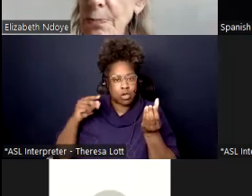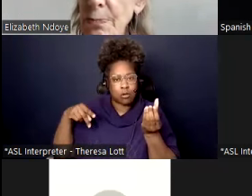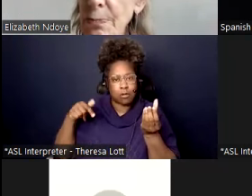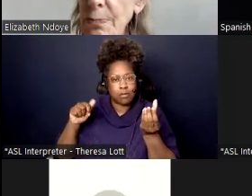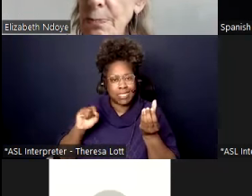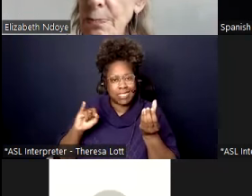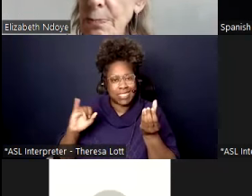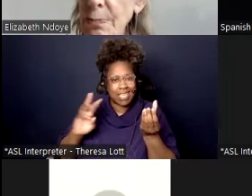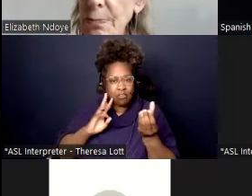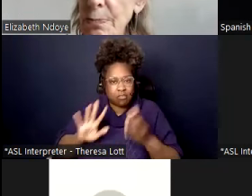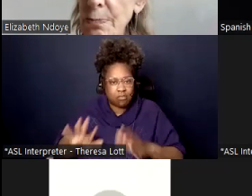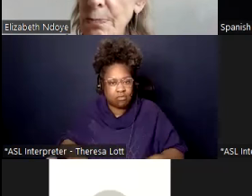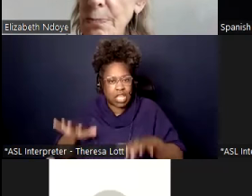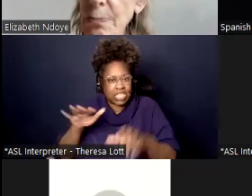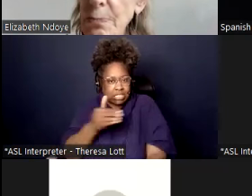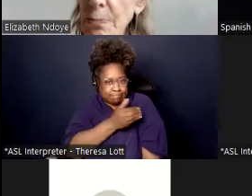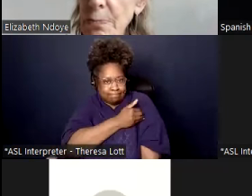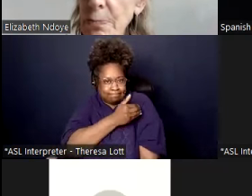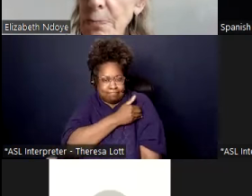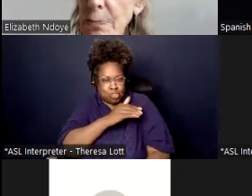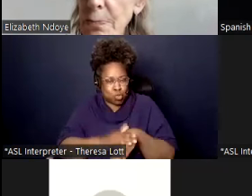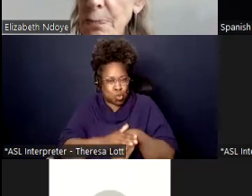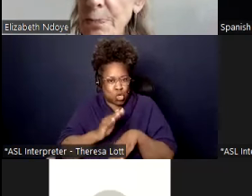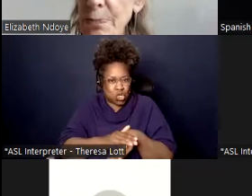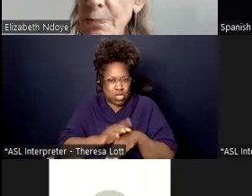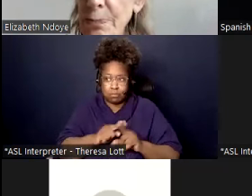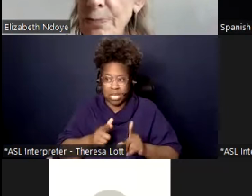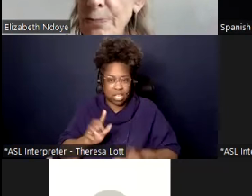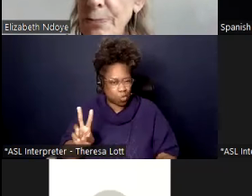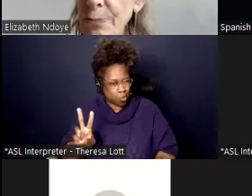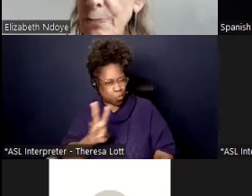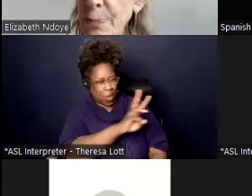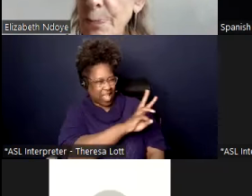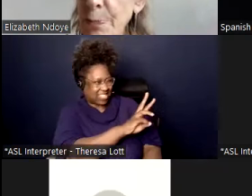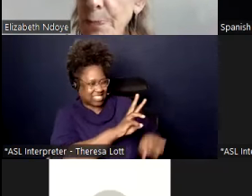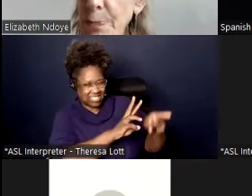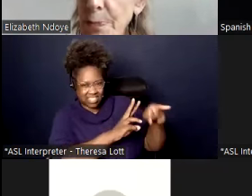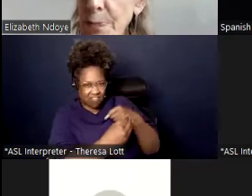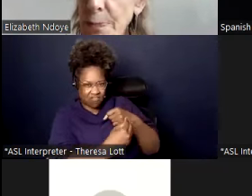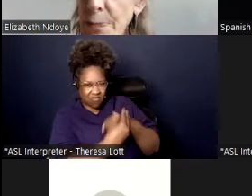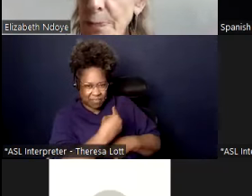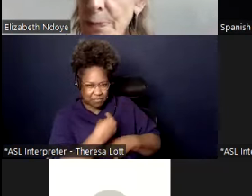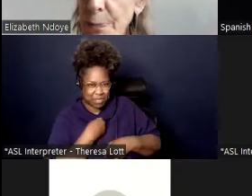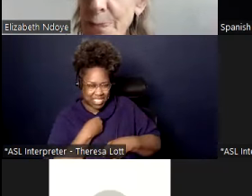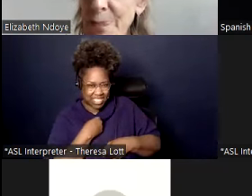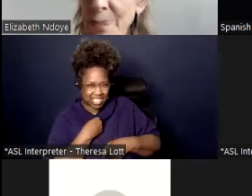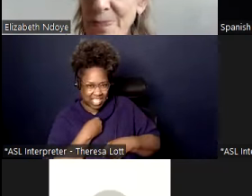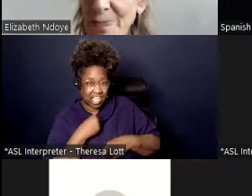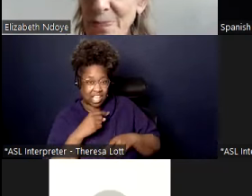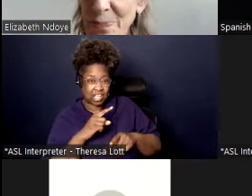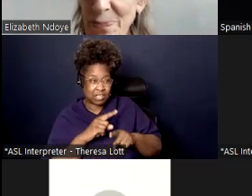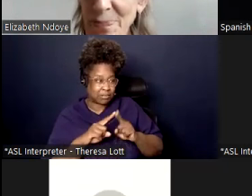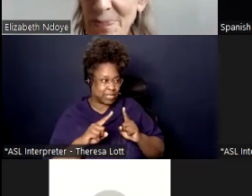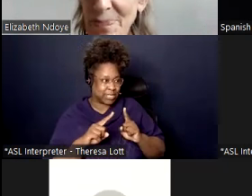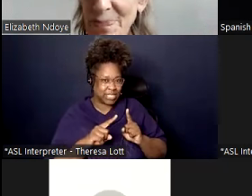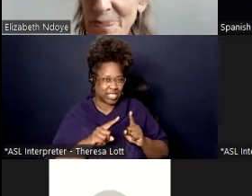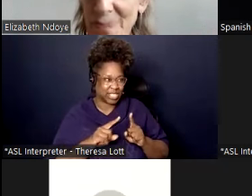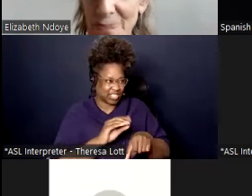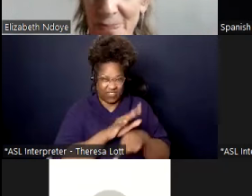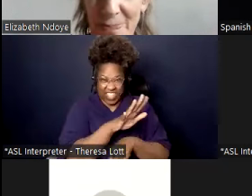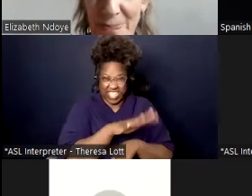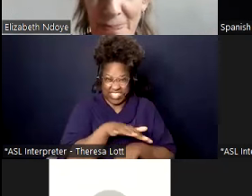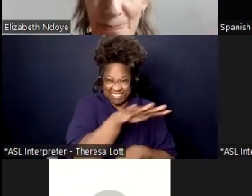flooding, but that's not affecting me up in the west ward of Newark, but it might be affecting people down, not even might, it definitely is affecting